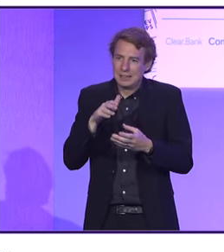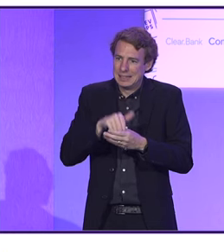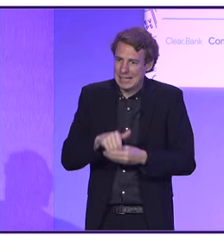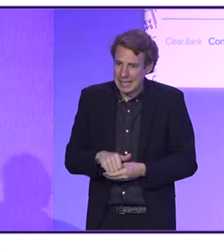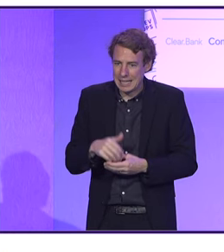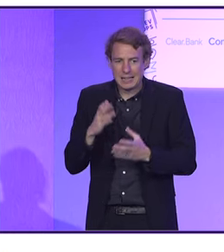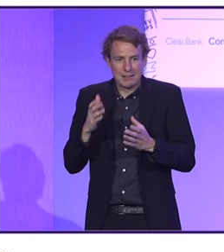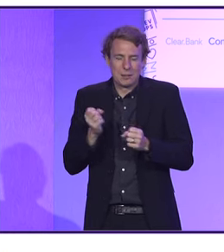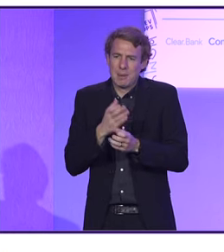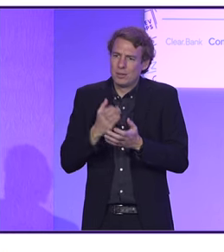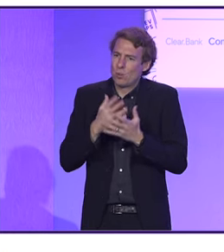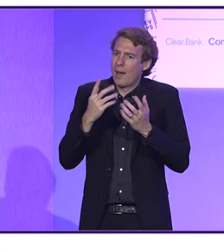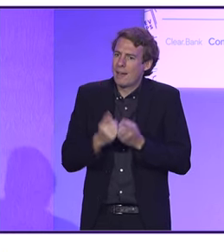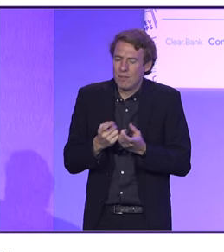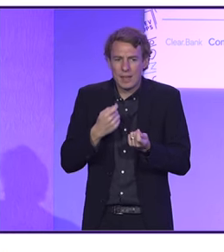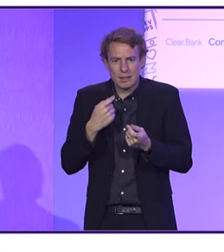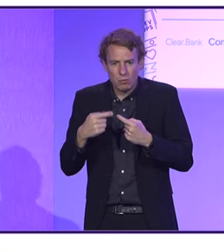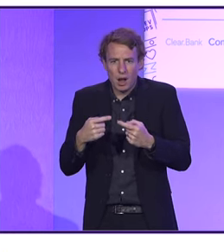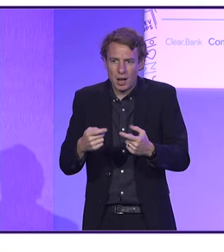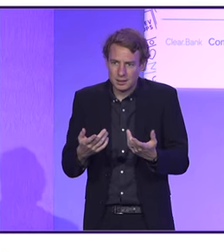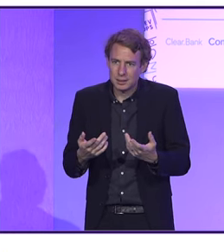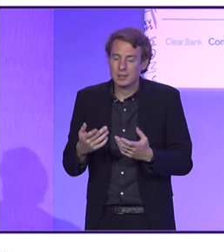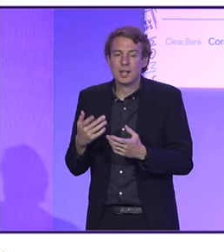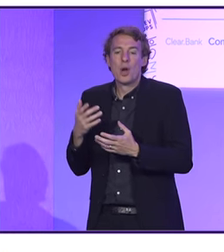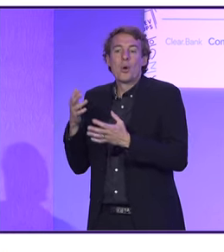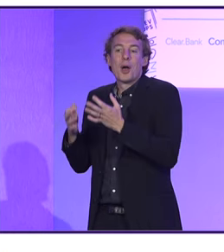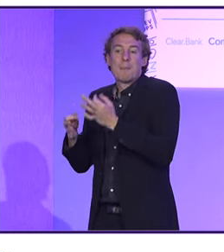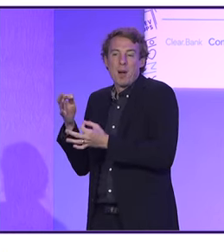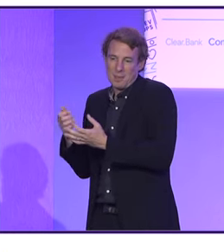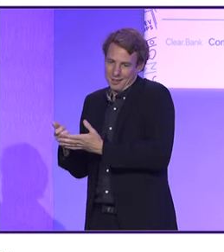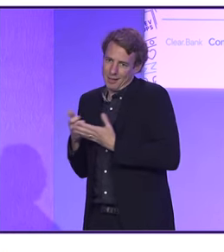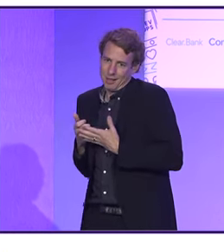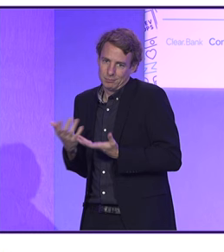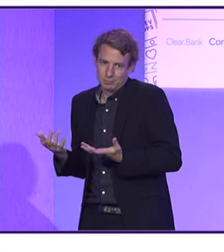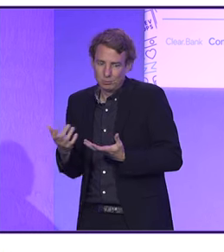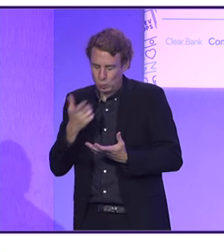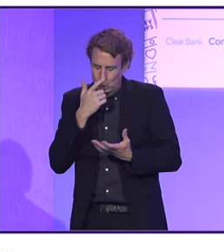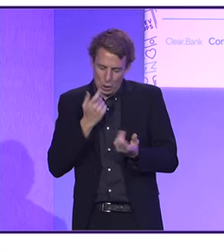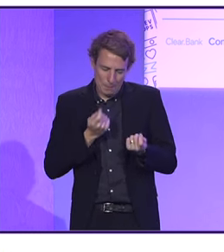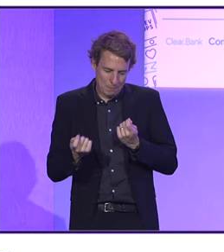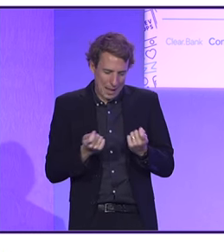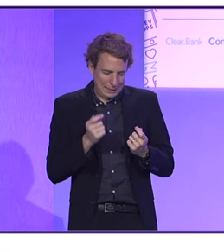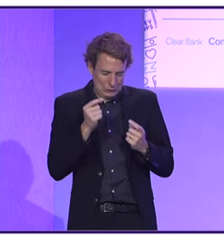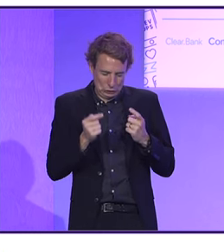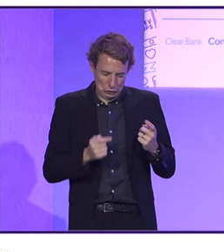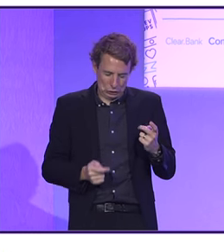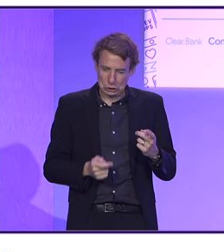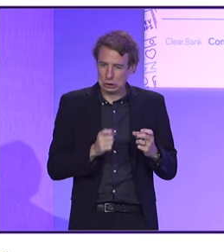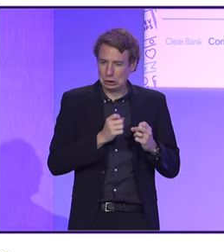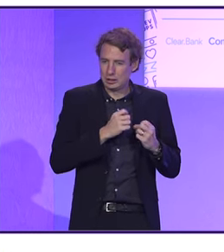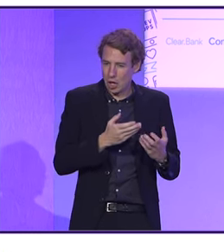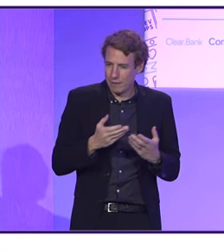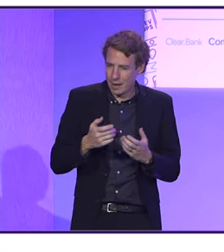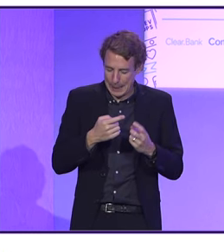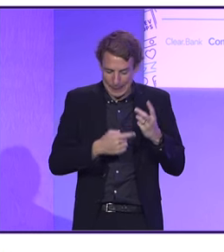jobs are running and all that kind of stuff. And so Puppet allowed us to do this. It allowed us to declaratively manage the configuration of those servers. GovUK